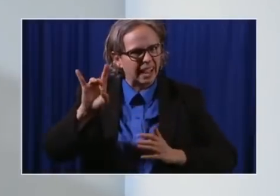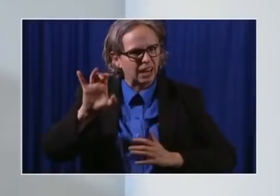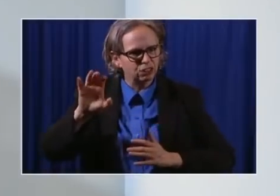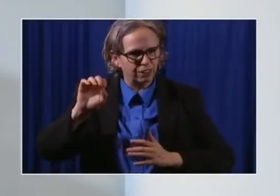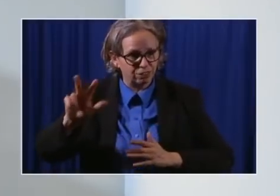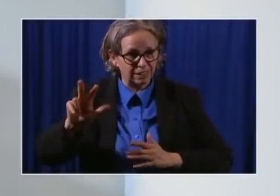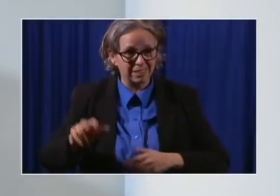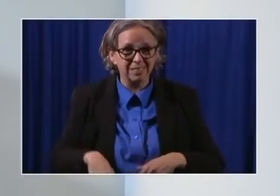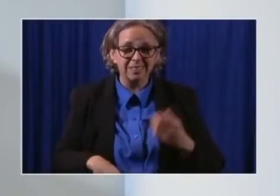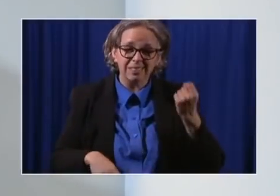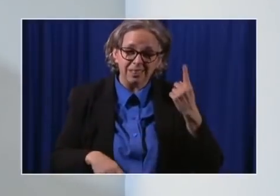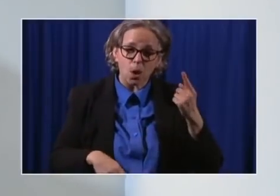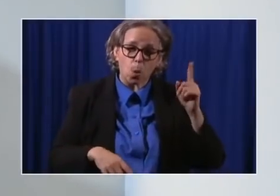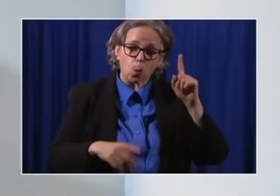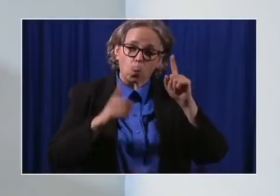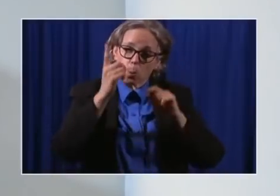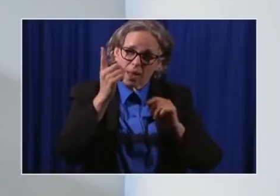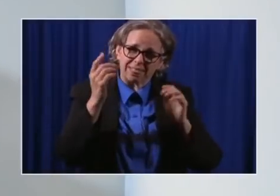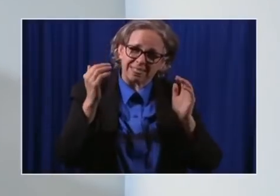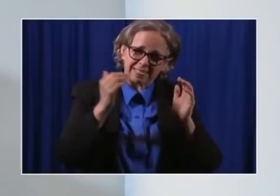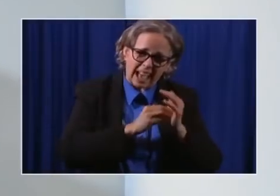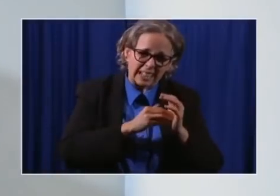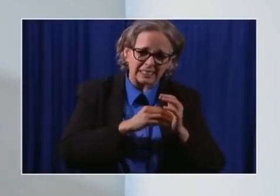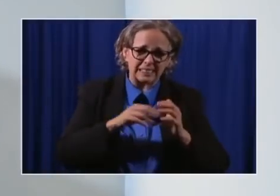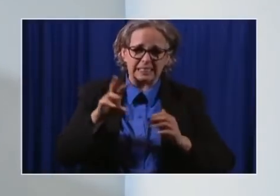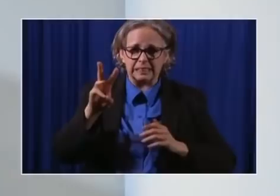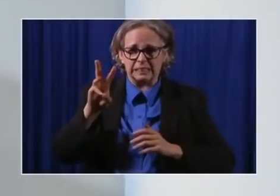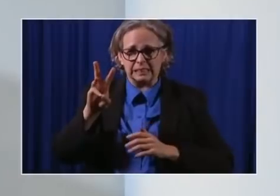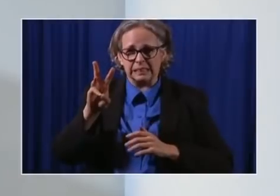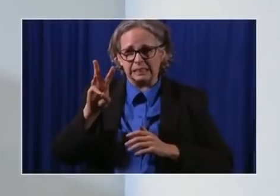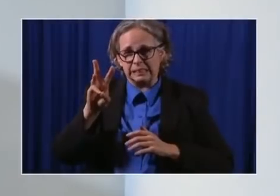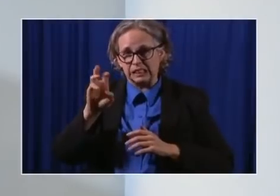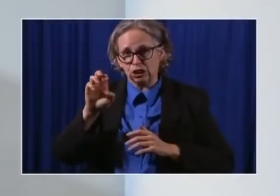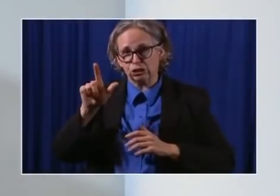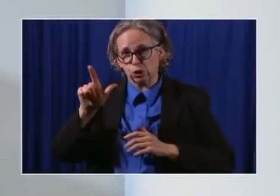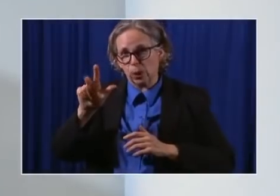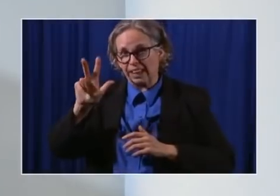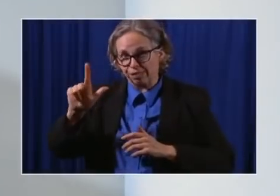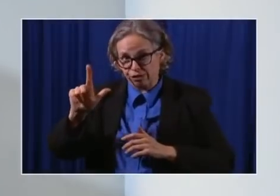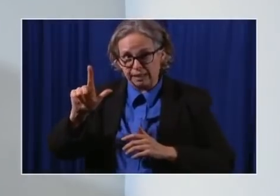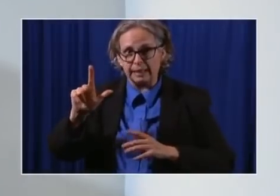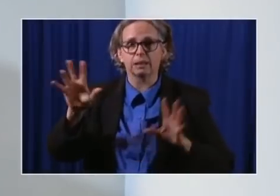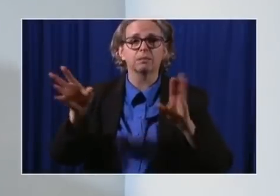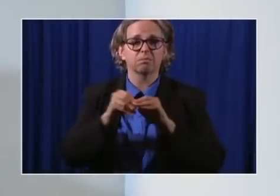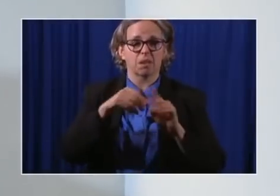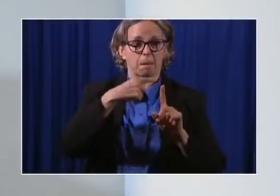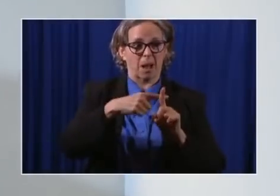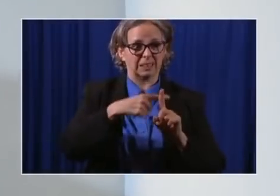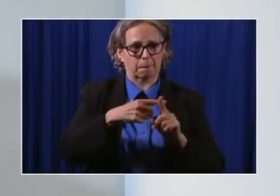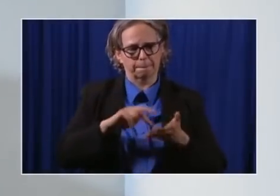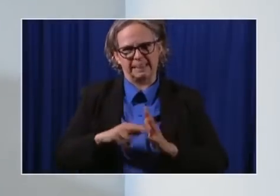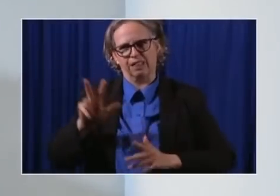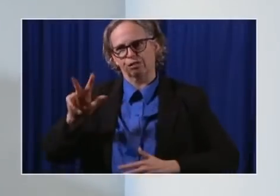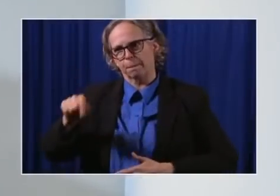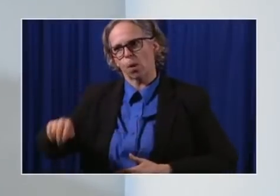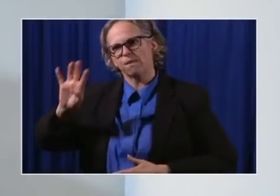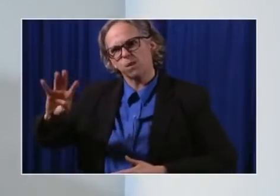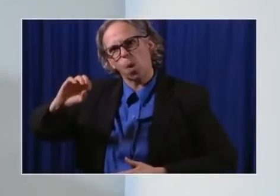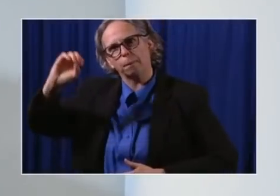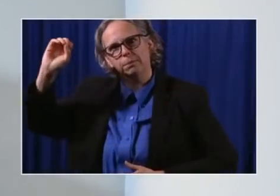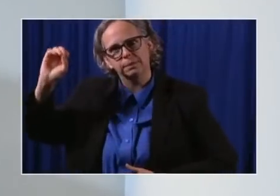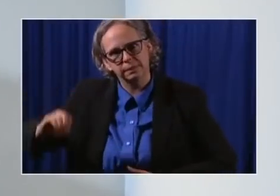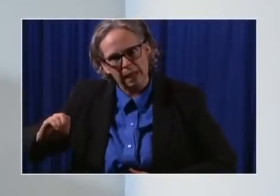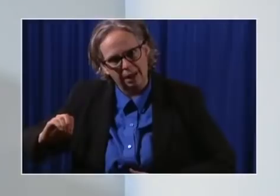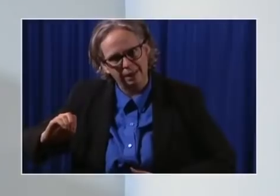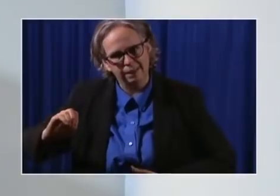1,624 positives. That equates to a 3.4% positivity rate, which is higher than the Red Cross sample. But